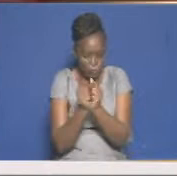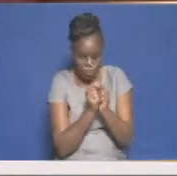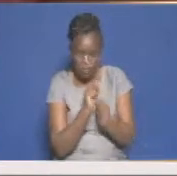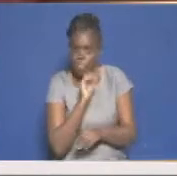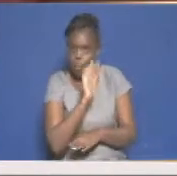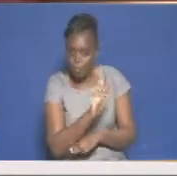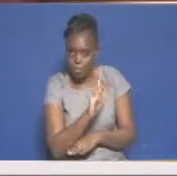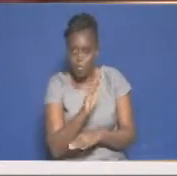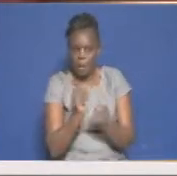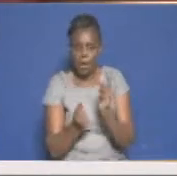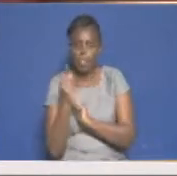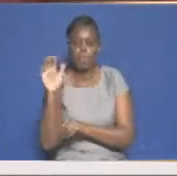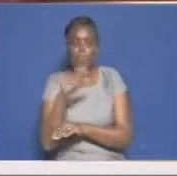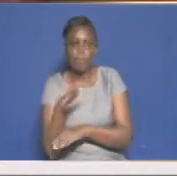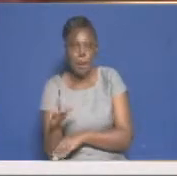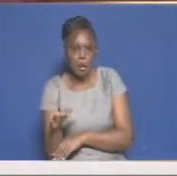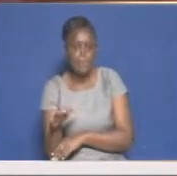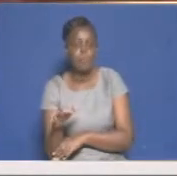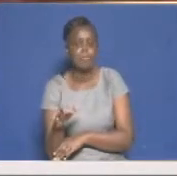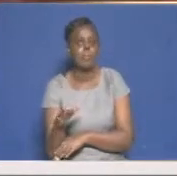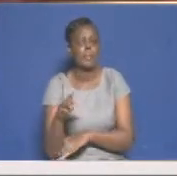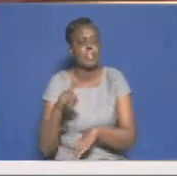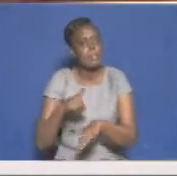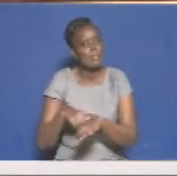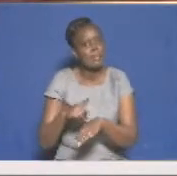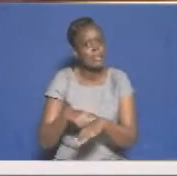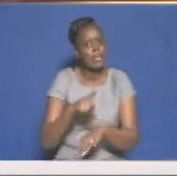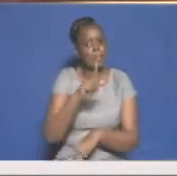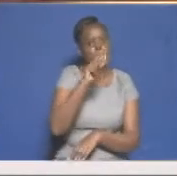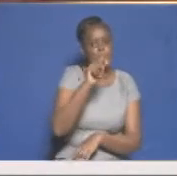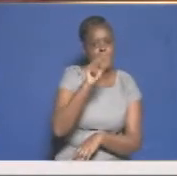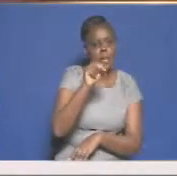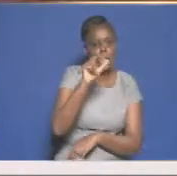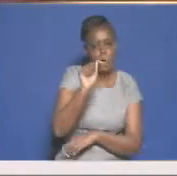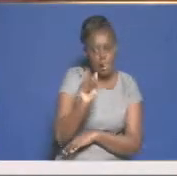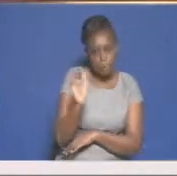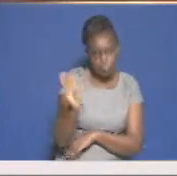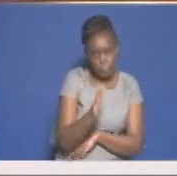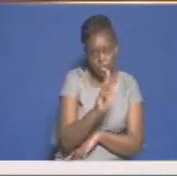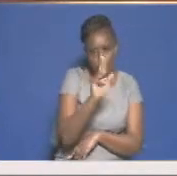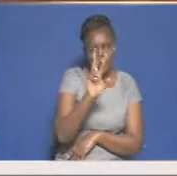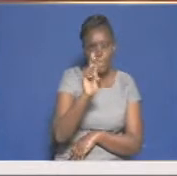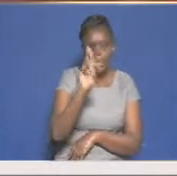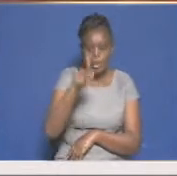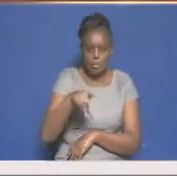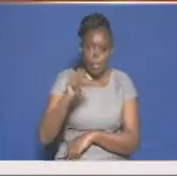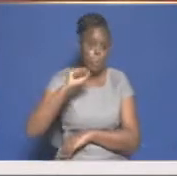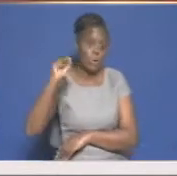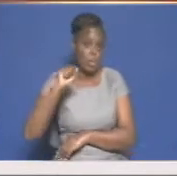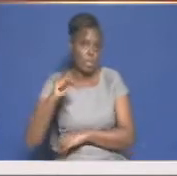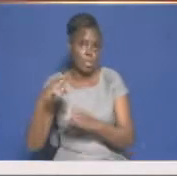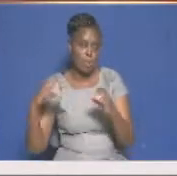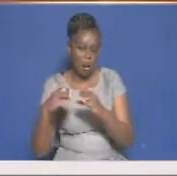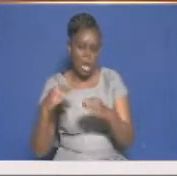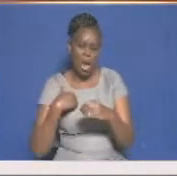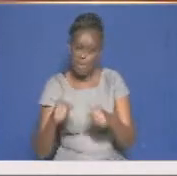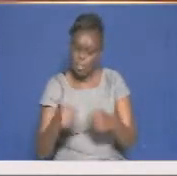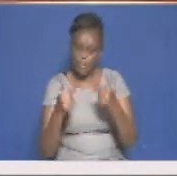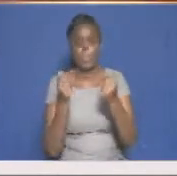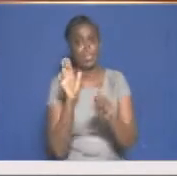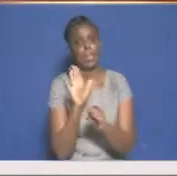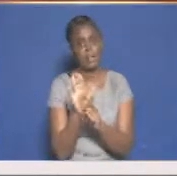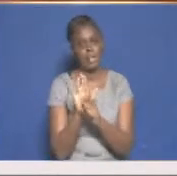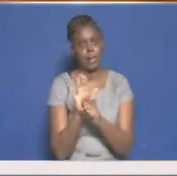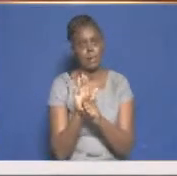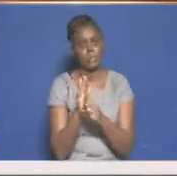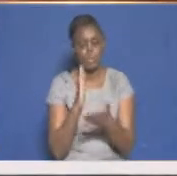and that time TNA, URP, there was a lot of commotion. And I'm sure you have seen the